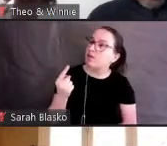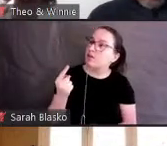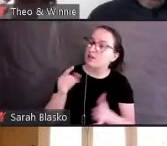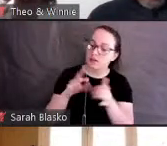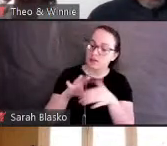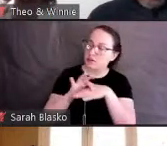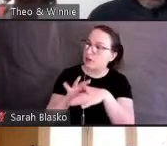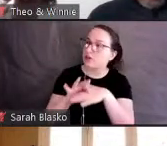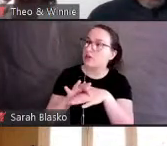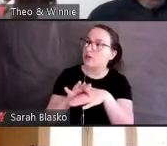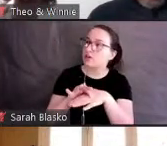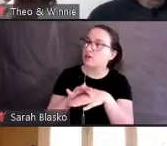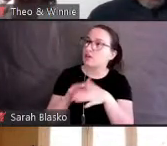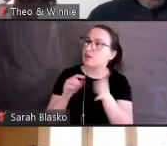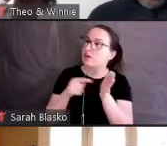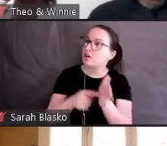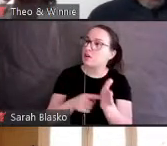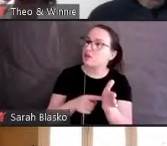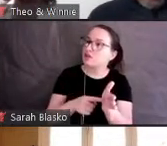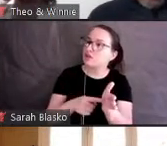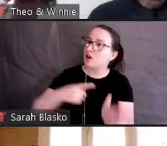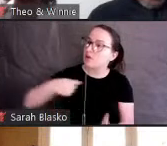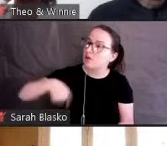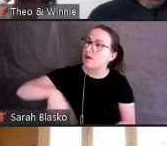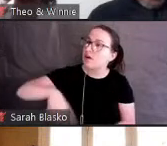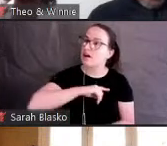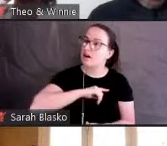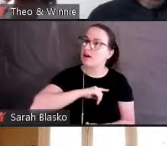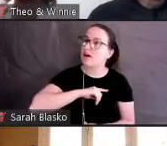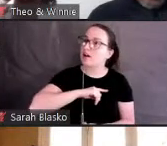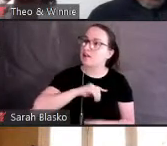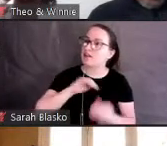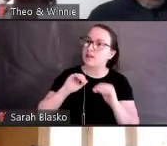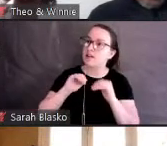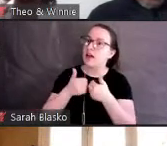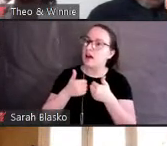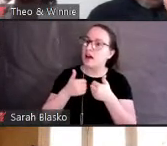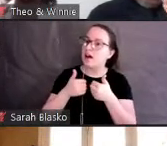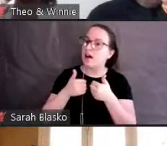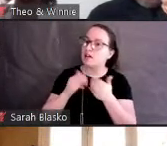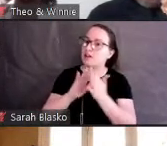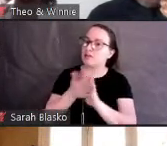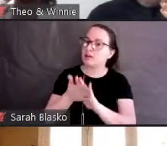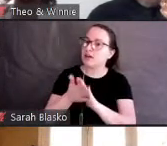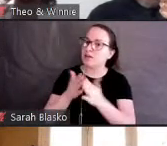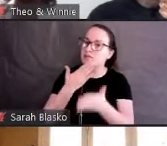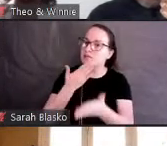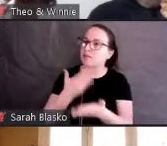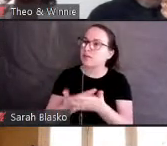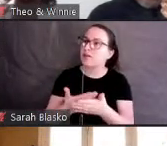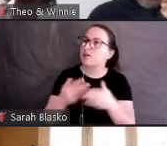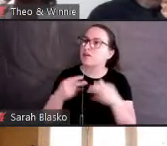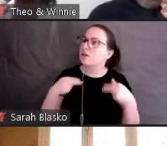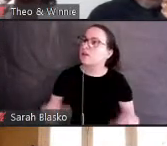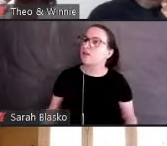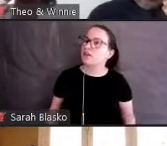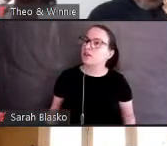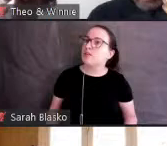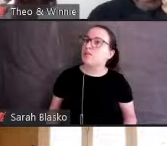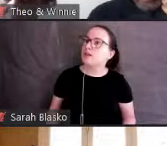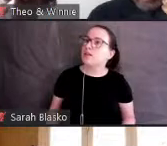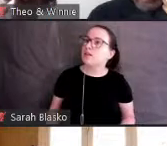you didn't need us, God, those of us alive today, God, necessarily do what you've done through the ages. But God, the opportunity we get